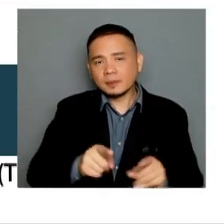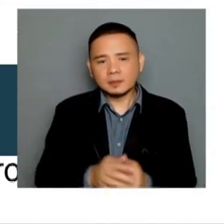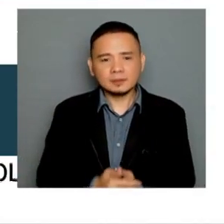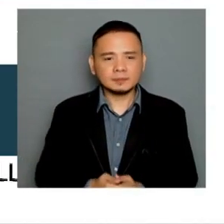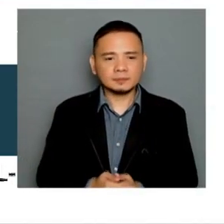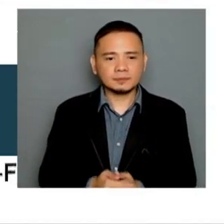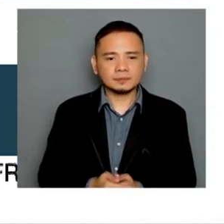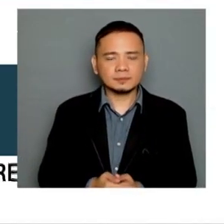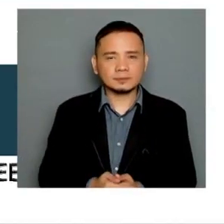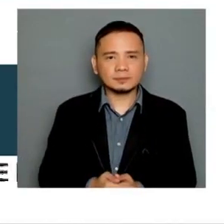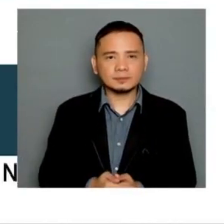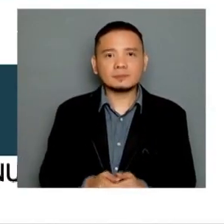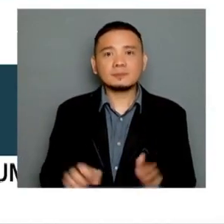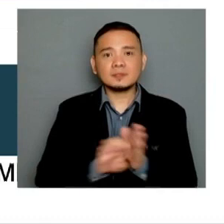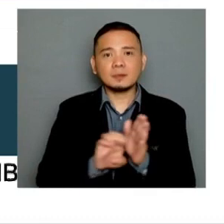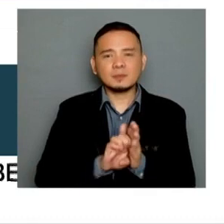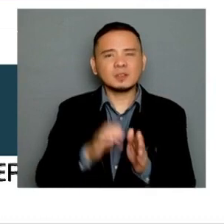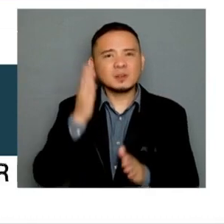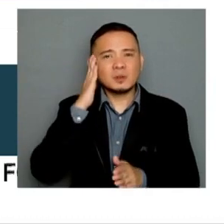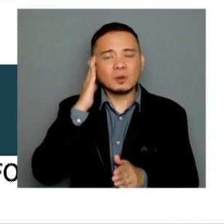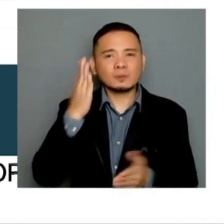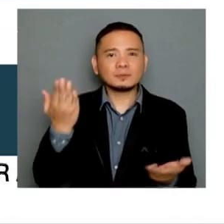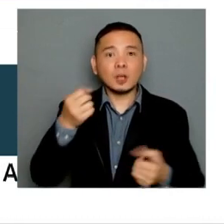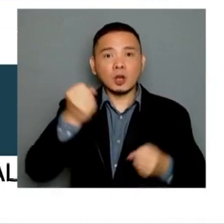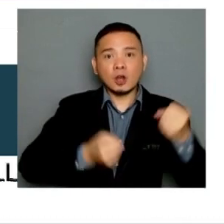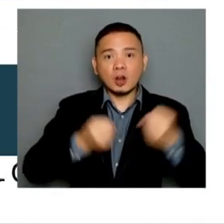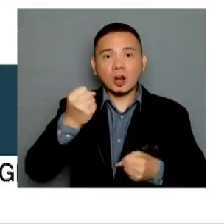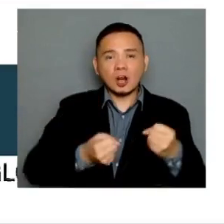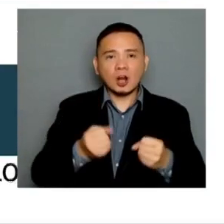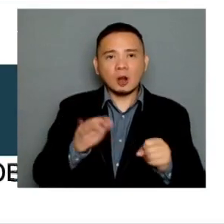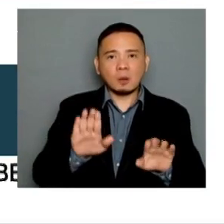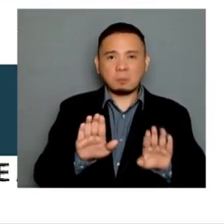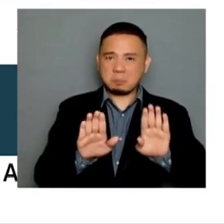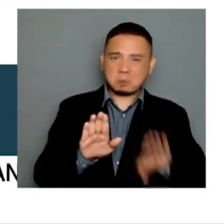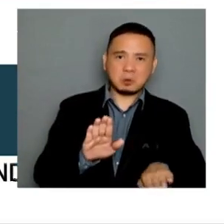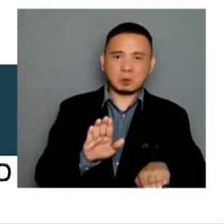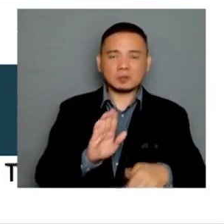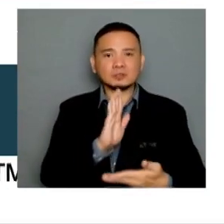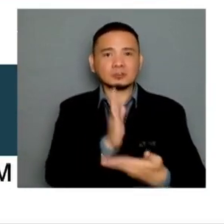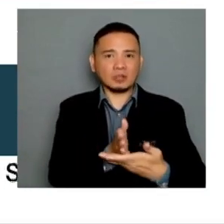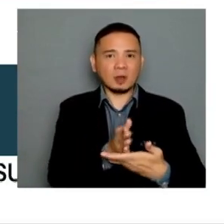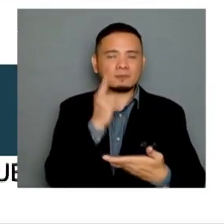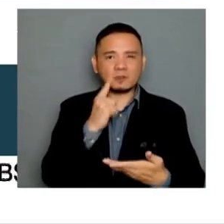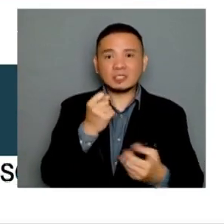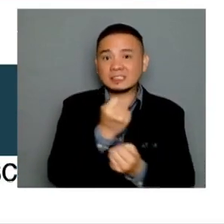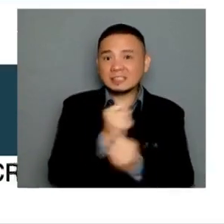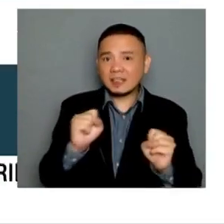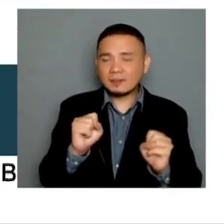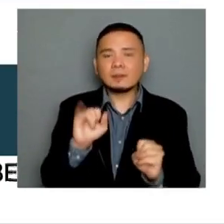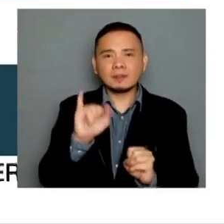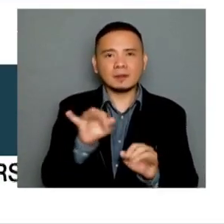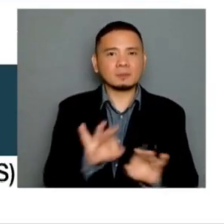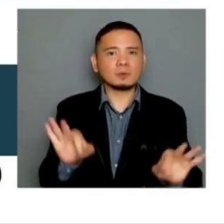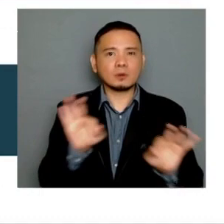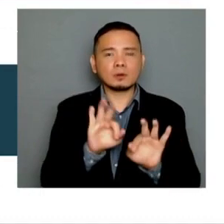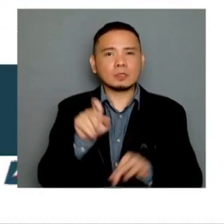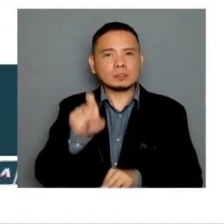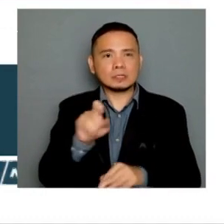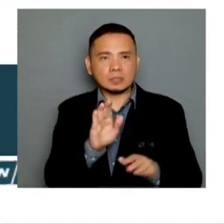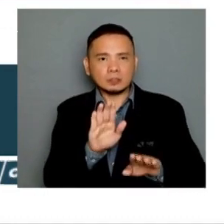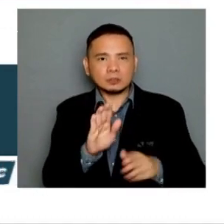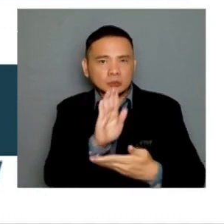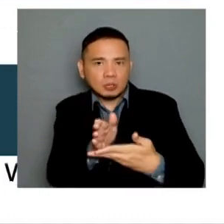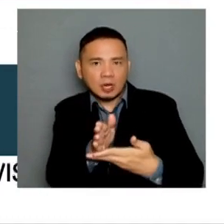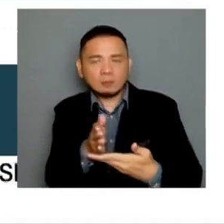Primarily, it's like stepping on the brakes for safety reasons, because they need to clamp down or